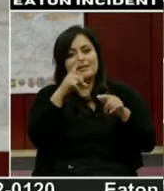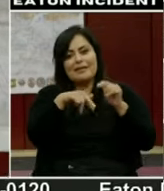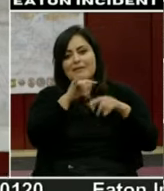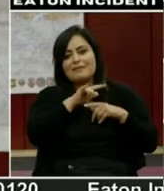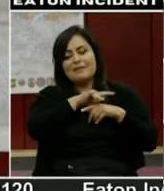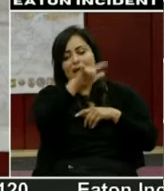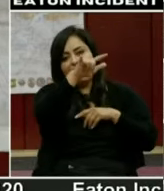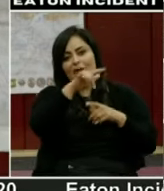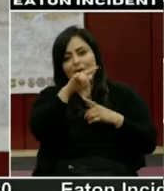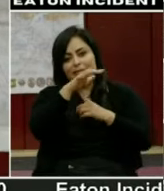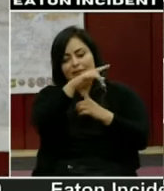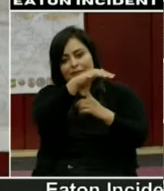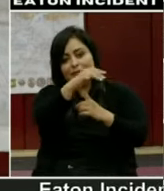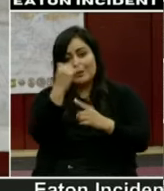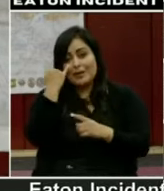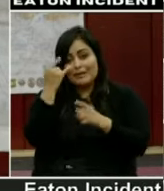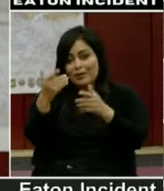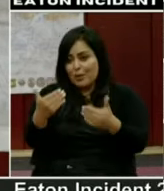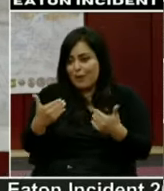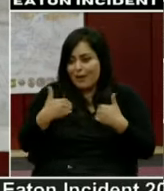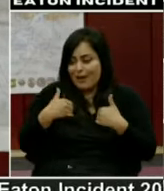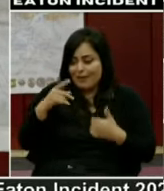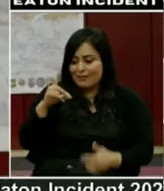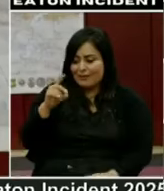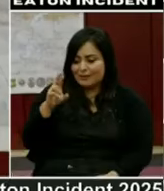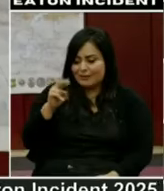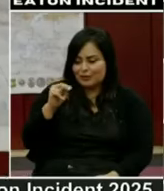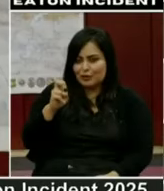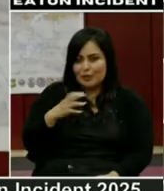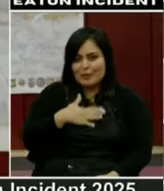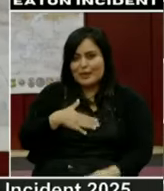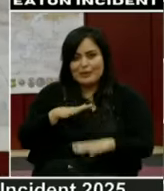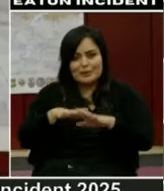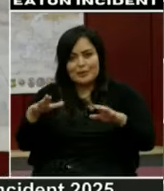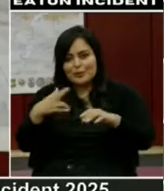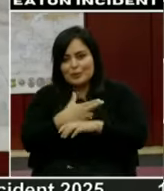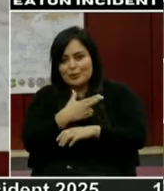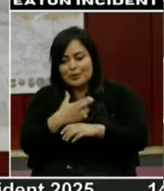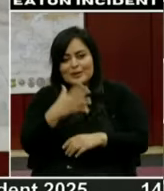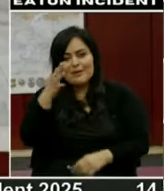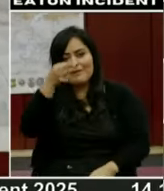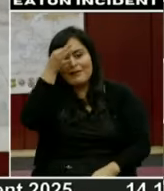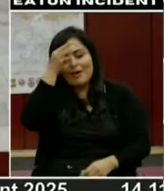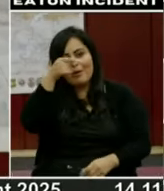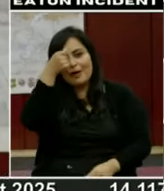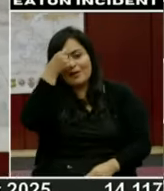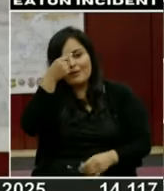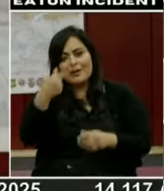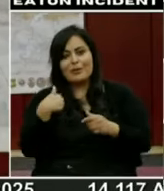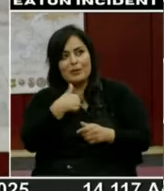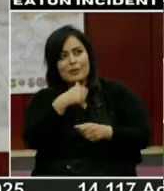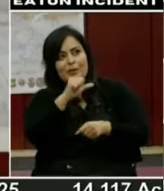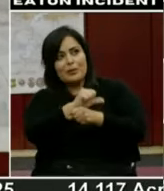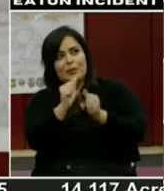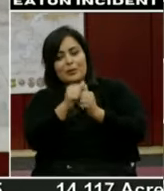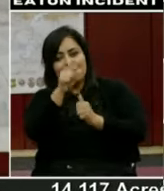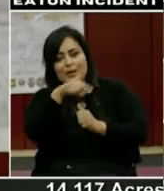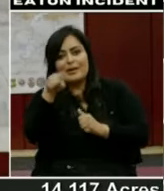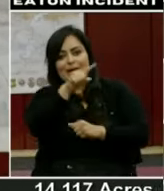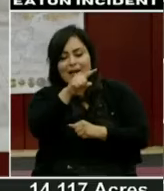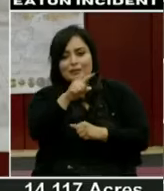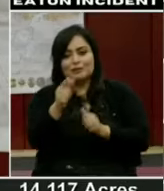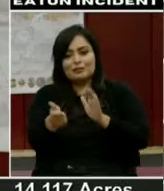area, please do not. There's a temporary flight restriction. The sheriff's working with the federal government to keep those down, and if you are flying,